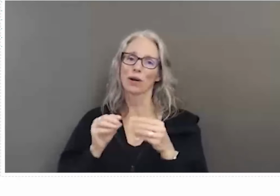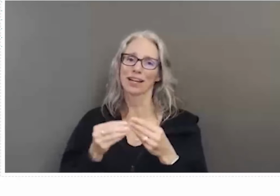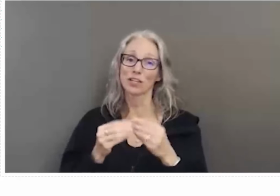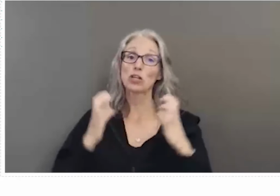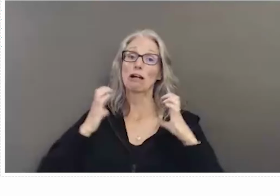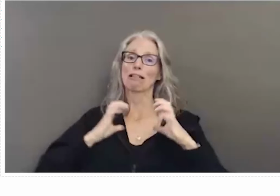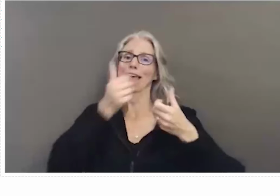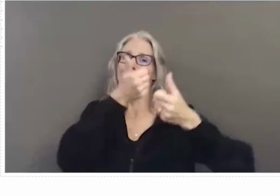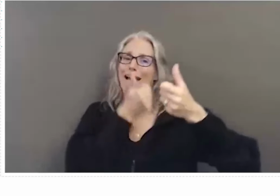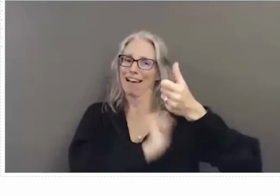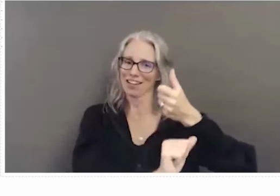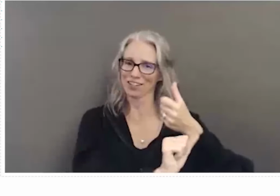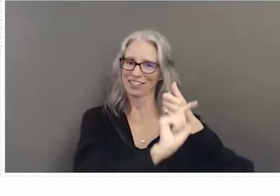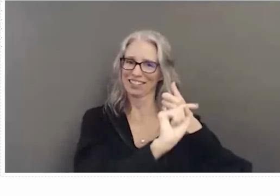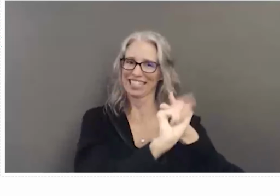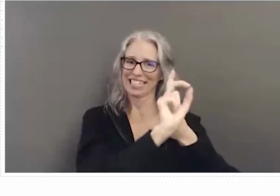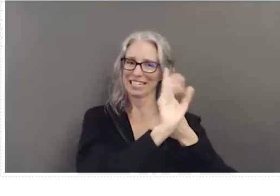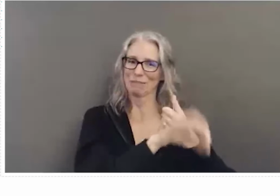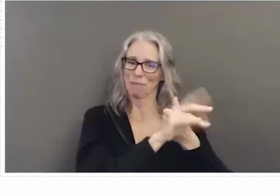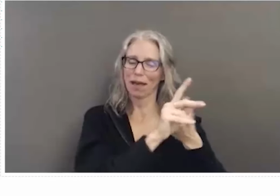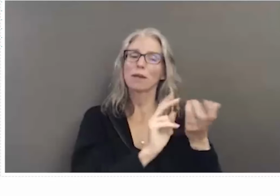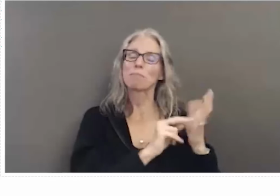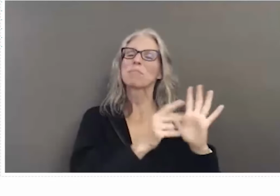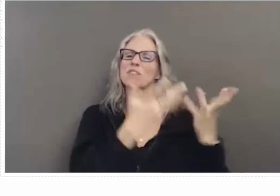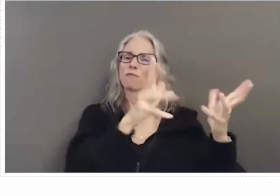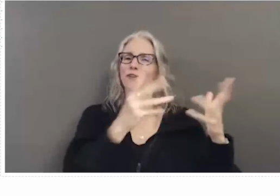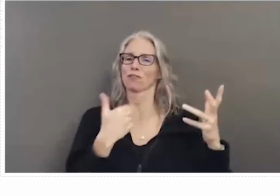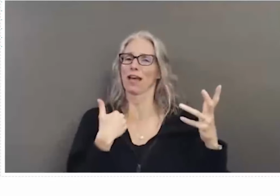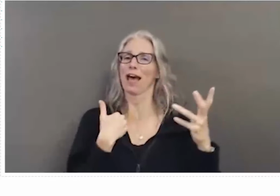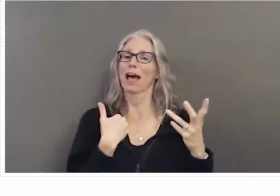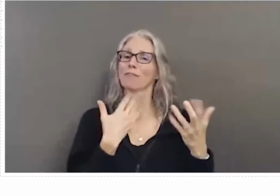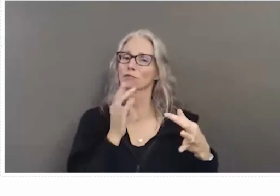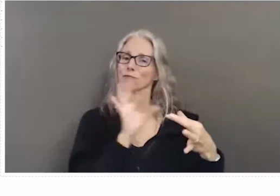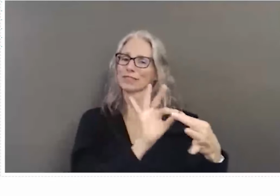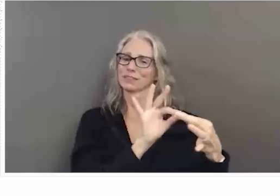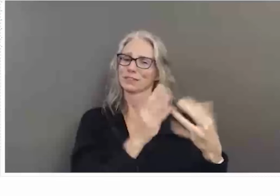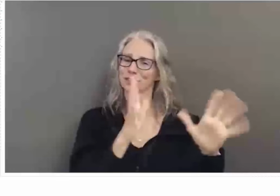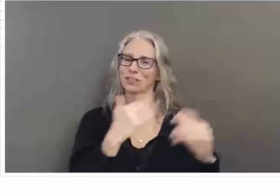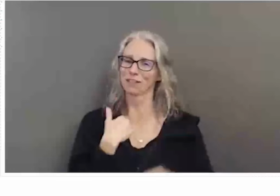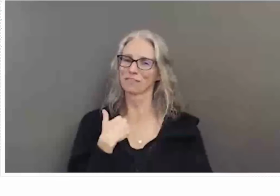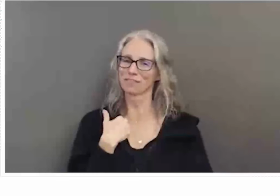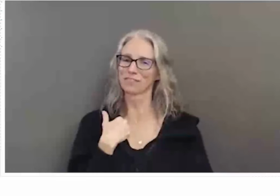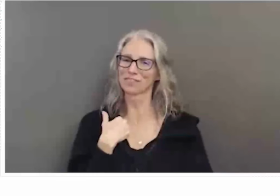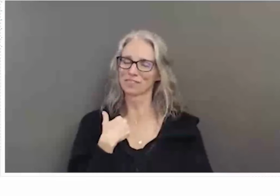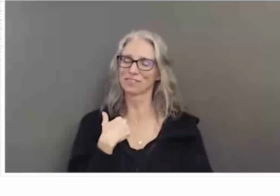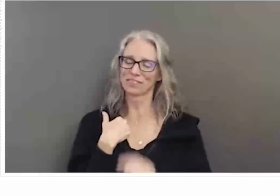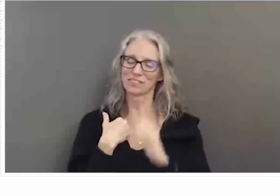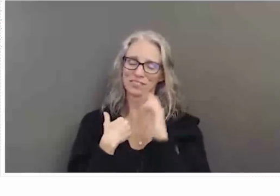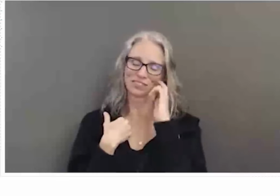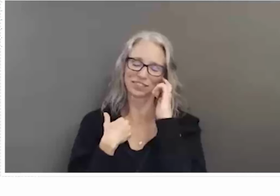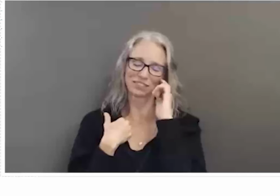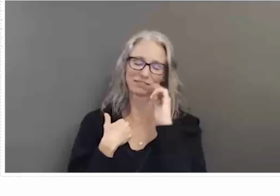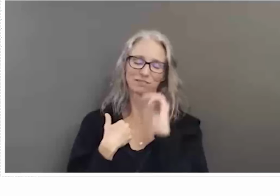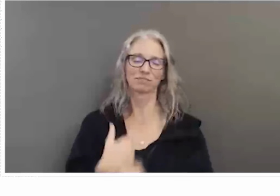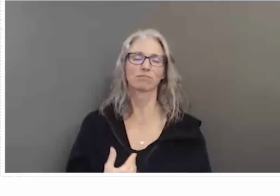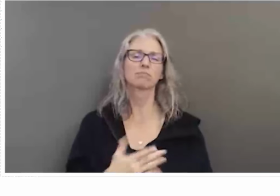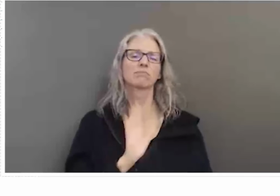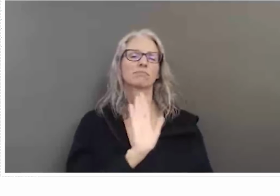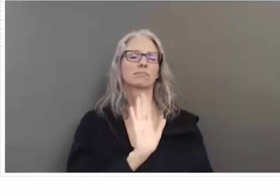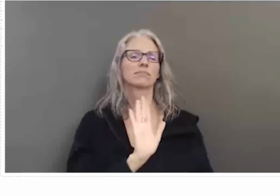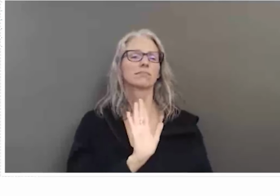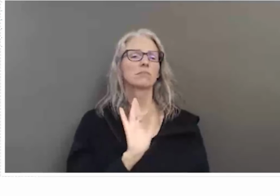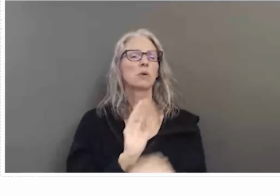there's also this another existing relationship going on, in our head anyway, and more of a business relationship, but